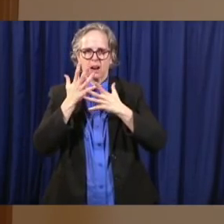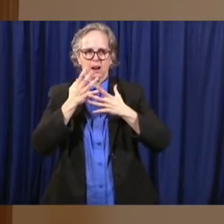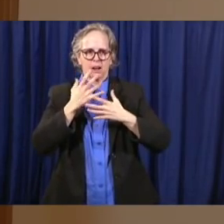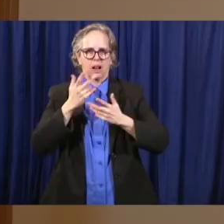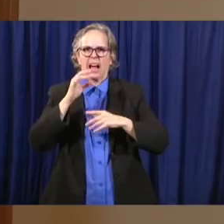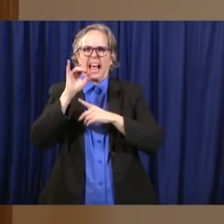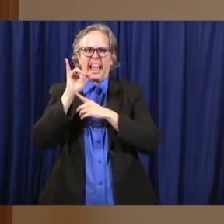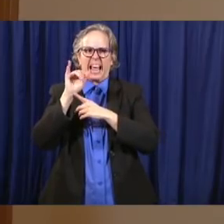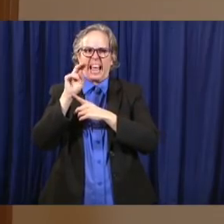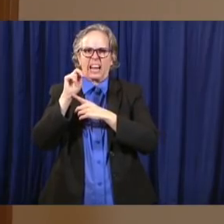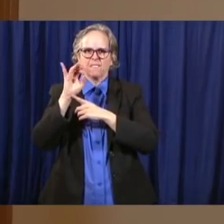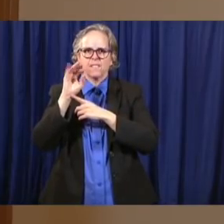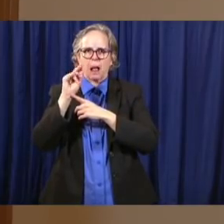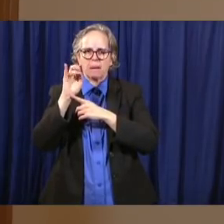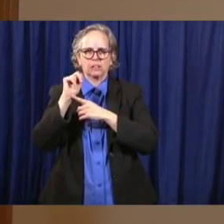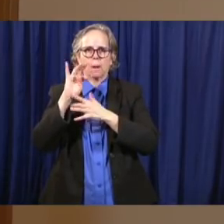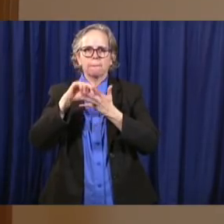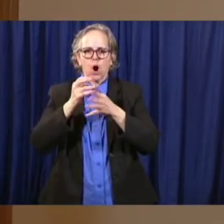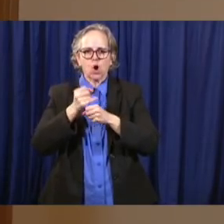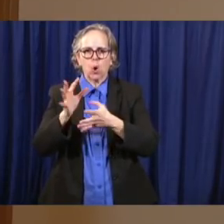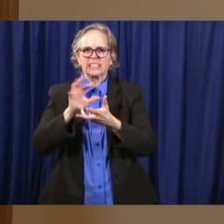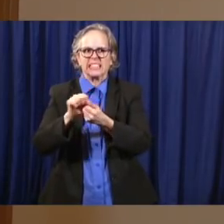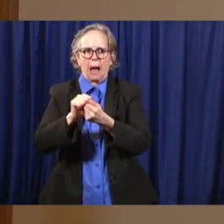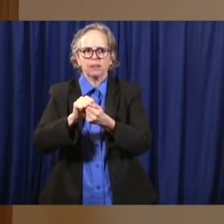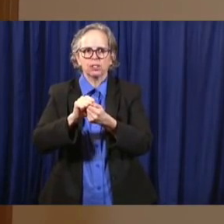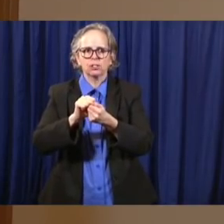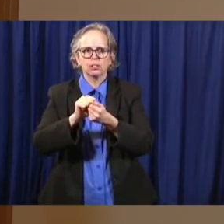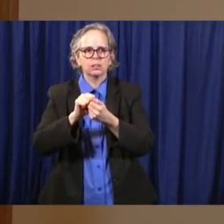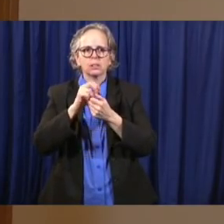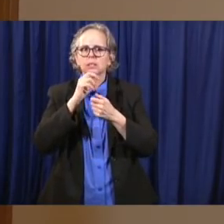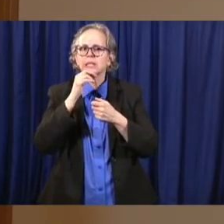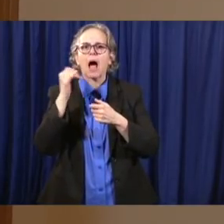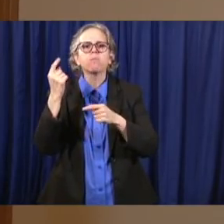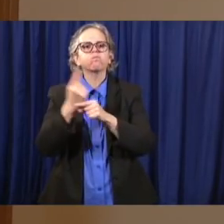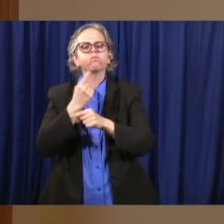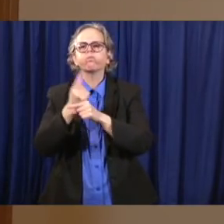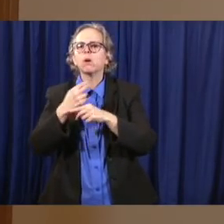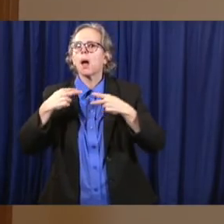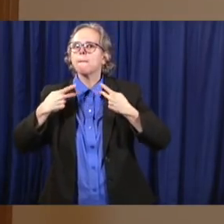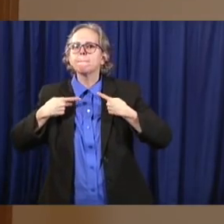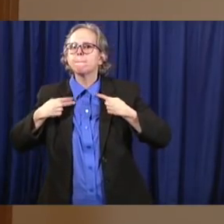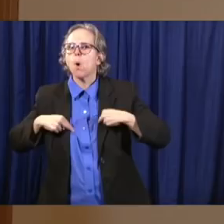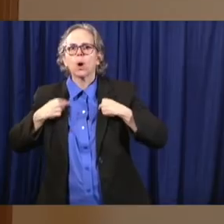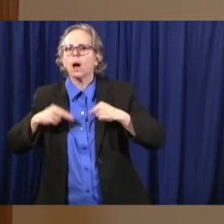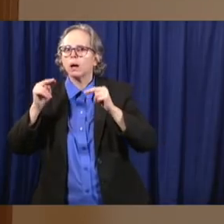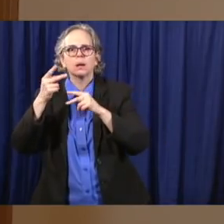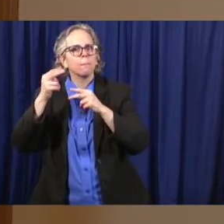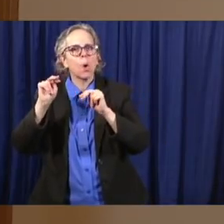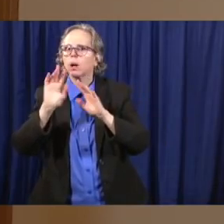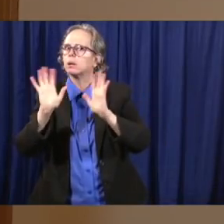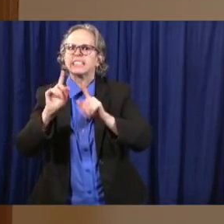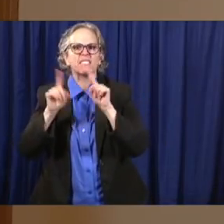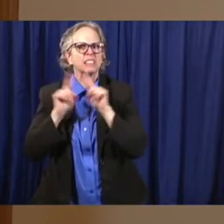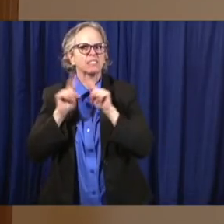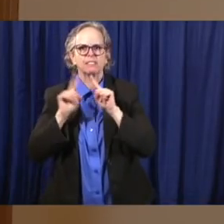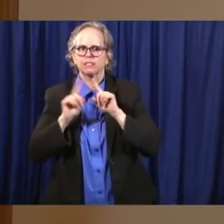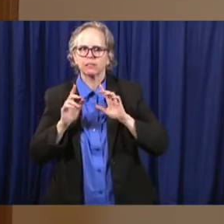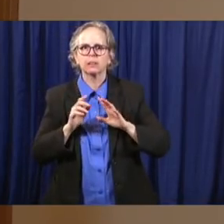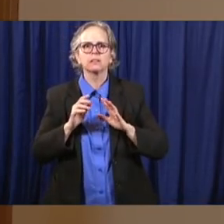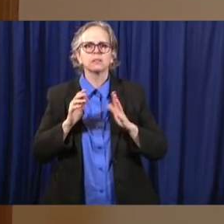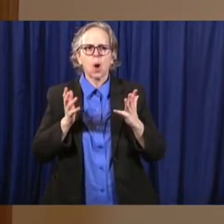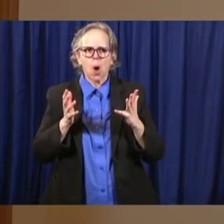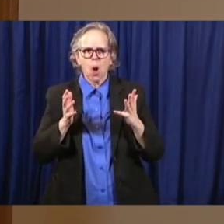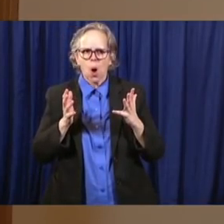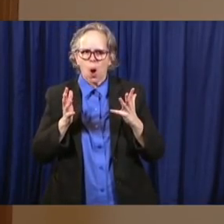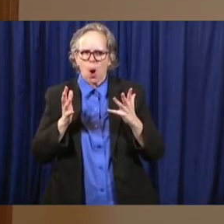pneumonia that we might see as a consequence. So using ventilators, having enough drugs,